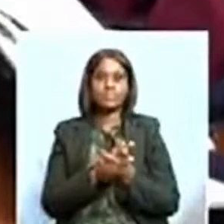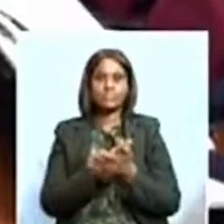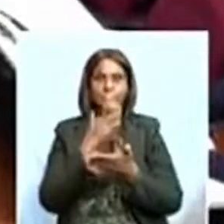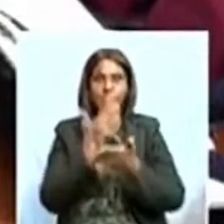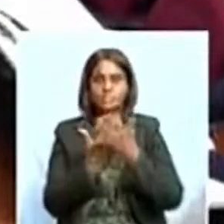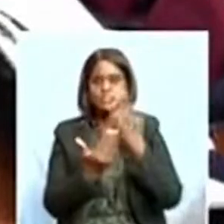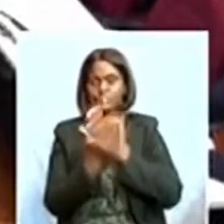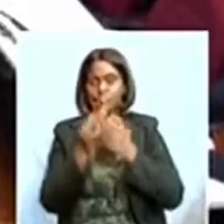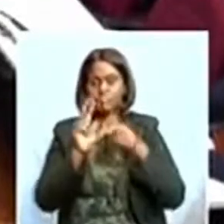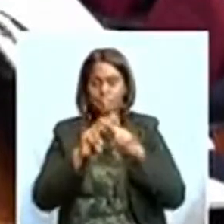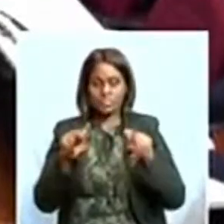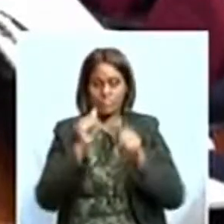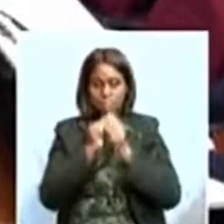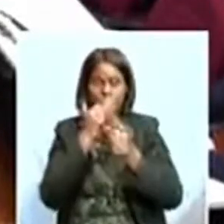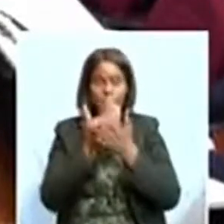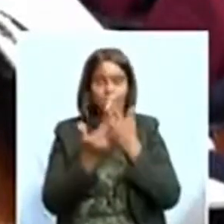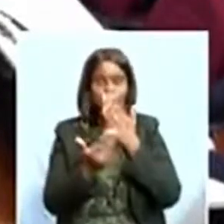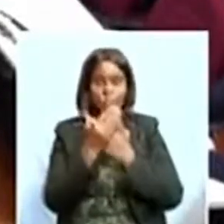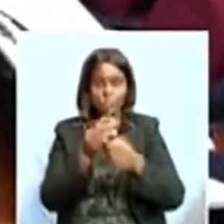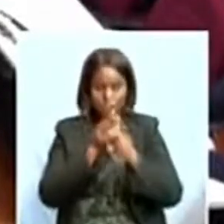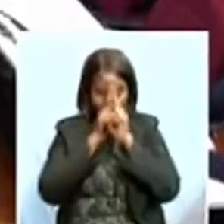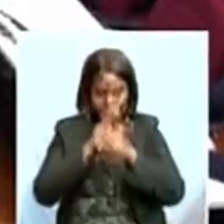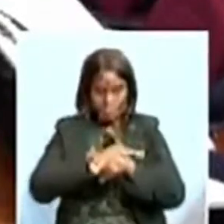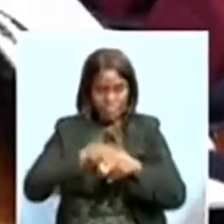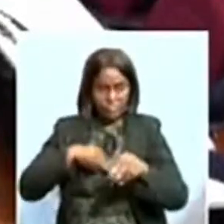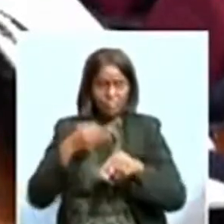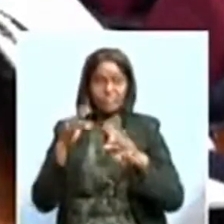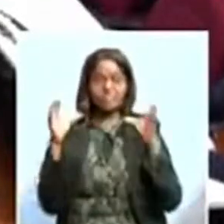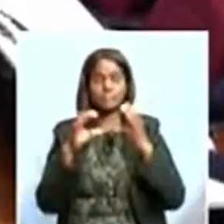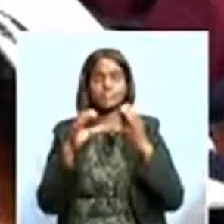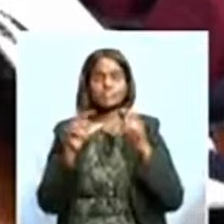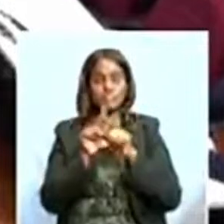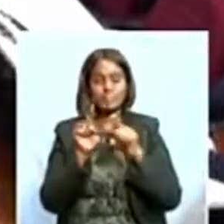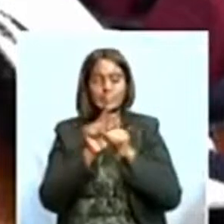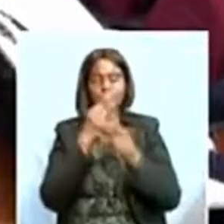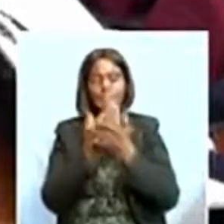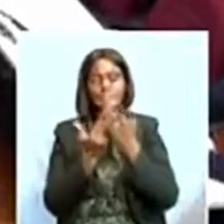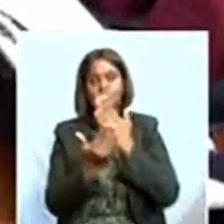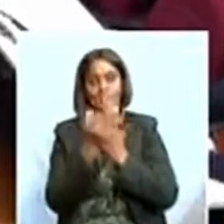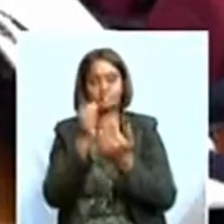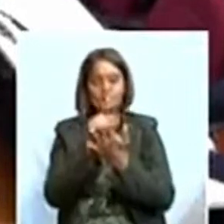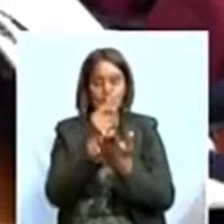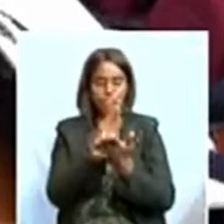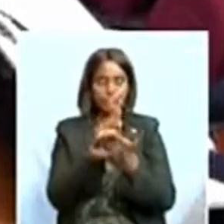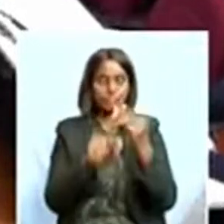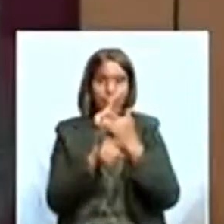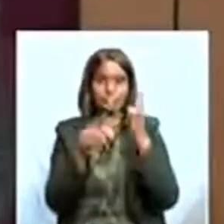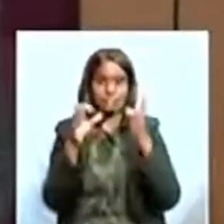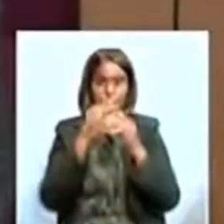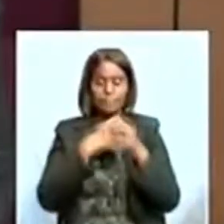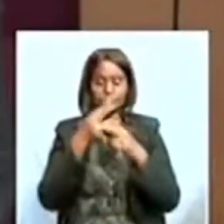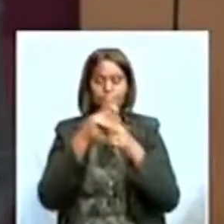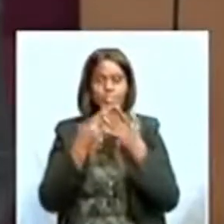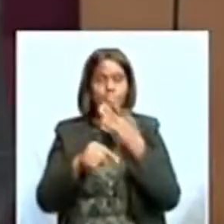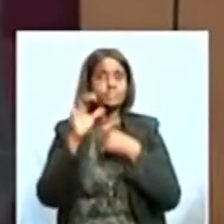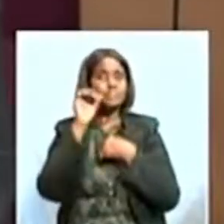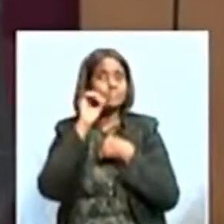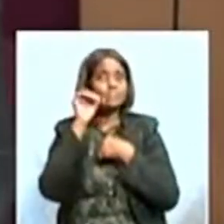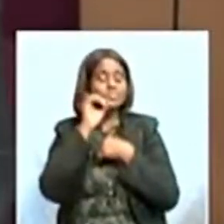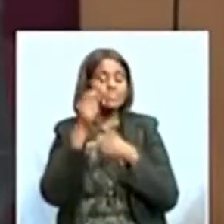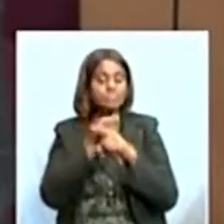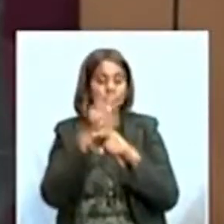Morning, Chair, and good morning, honorable members of the committee, and good morning, SERENJE Town Council. My name is Oscar Nyarenda from the Office of the